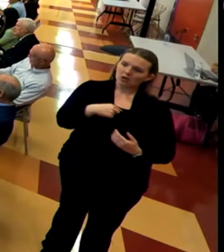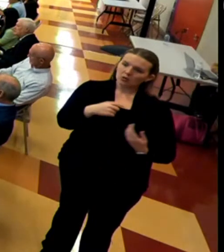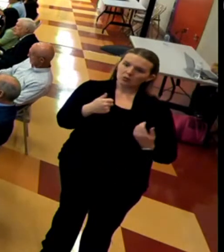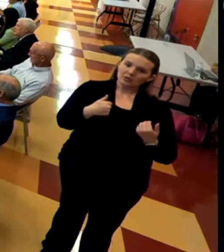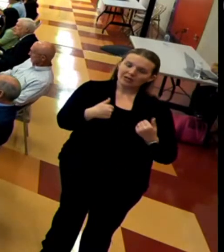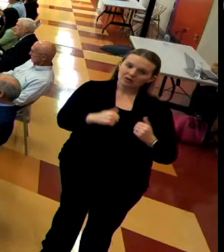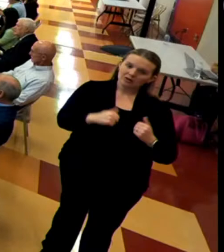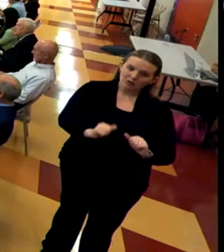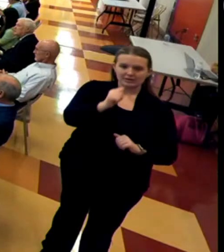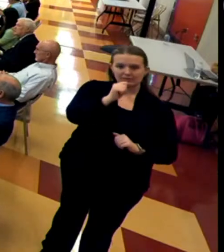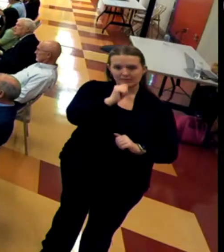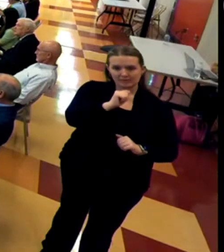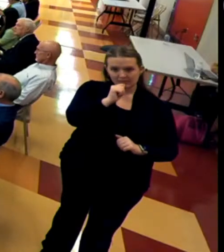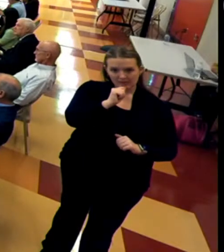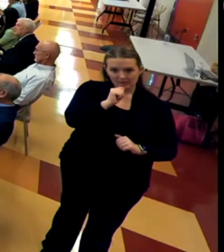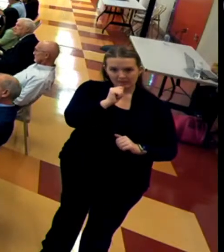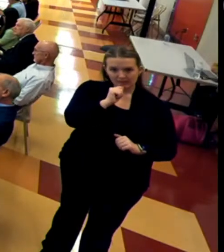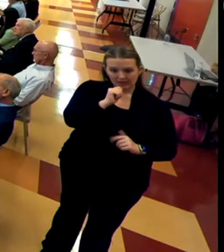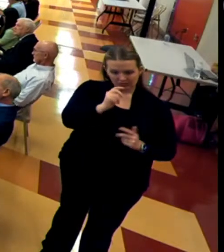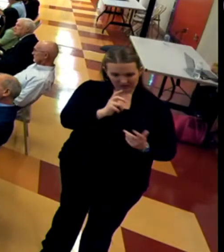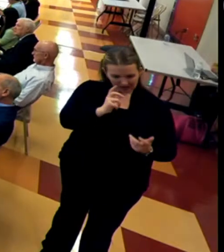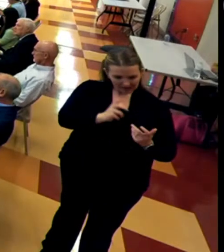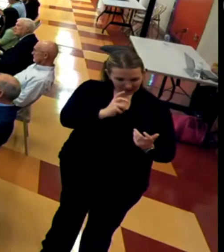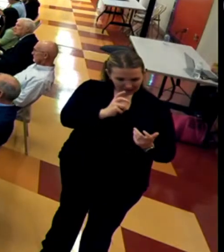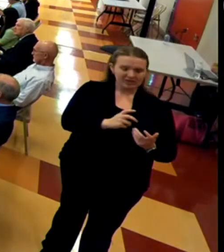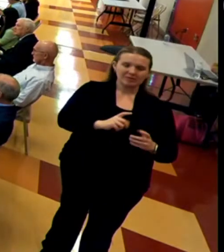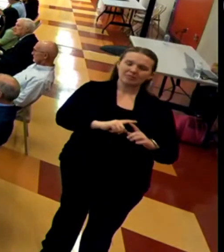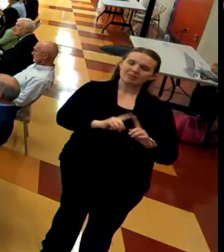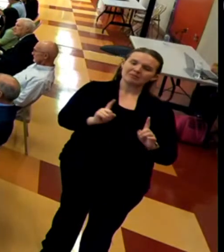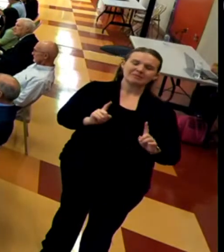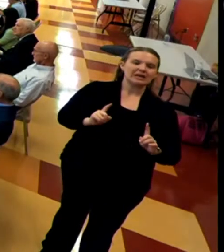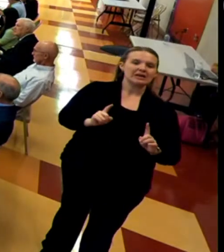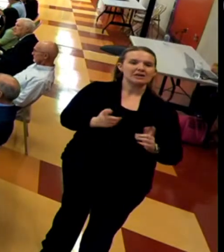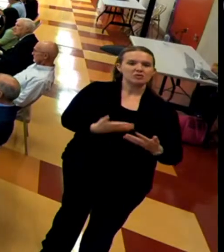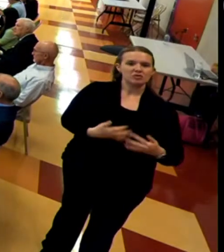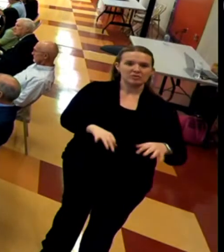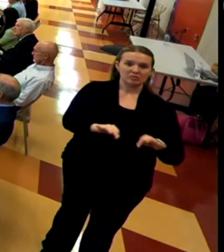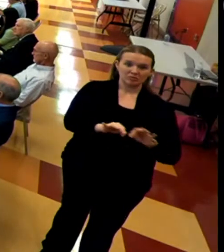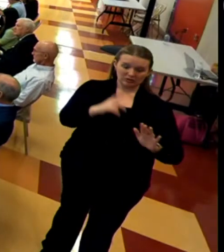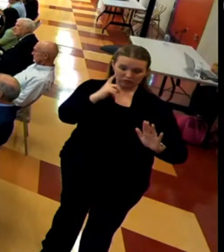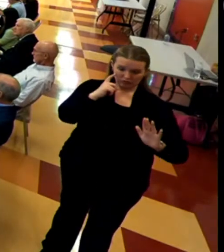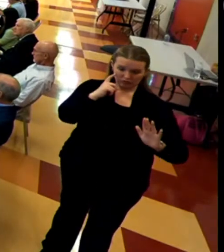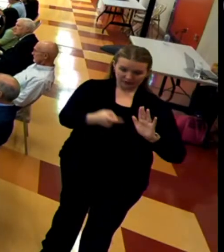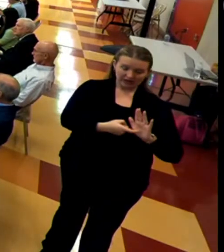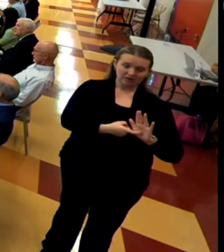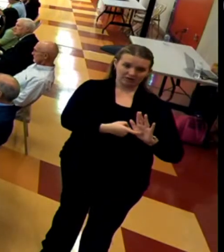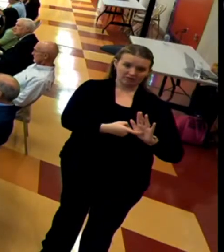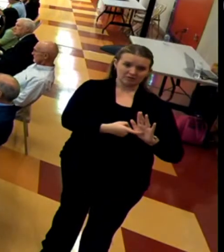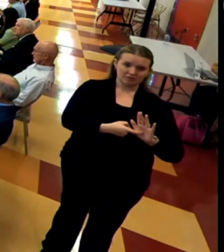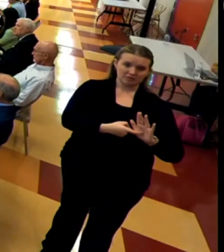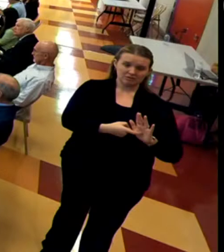really patient and accommodating. But I think it's important to take note that